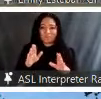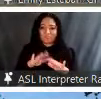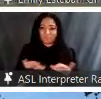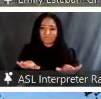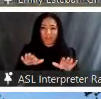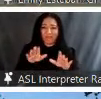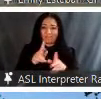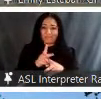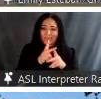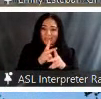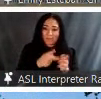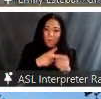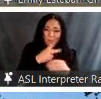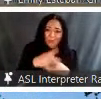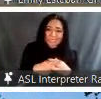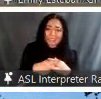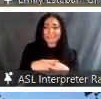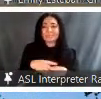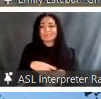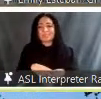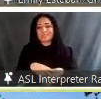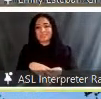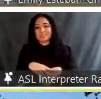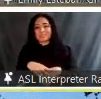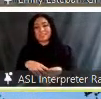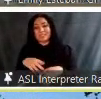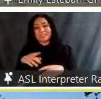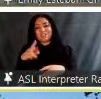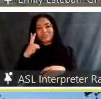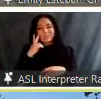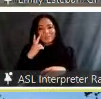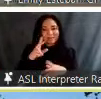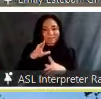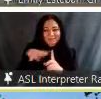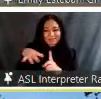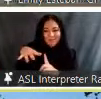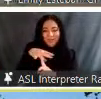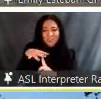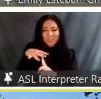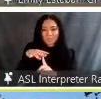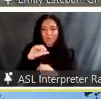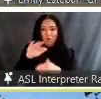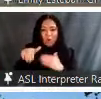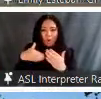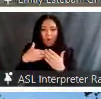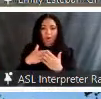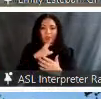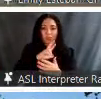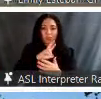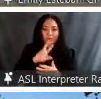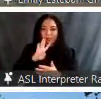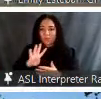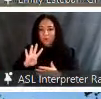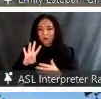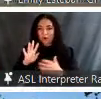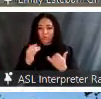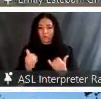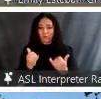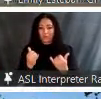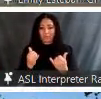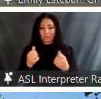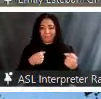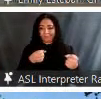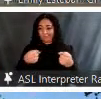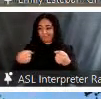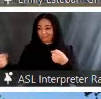programs. And so to look at the settings in which all of our 3 and 4-year-olds are currently situated, what